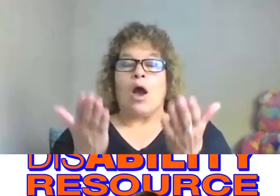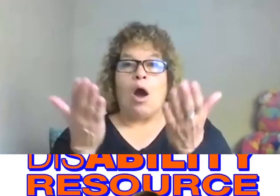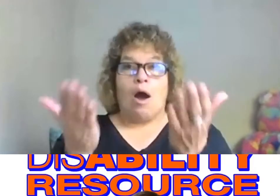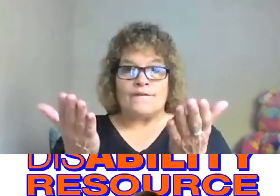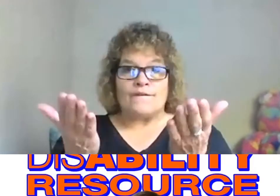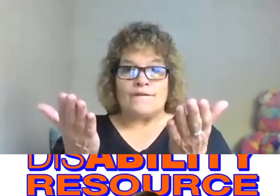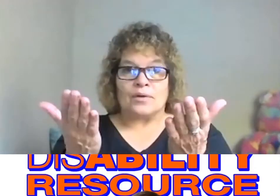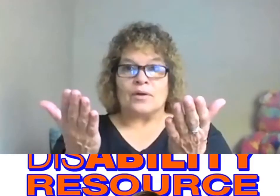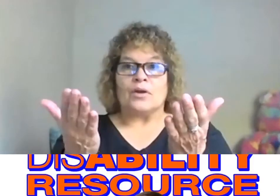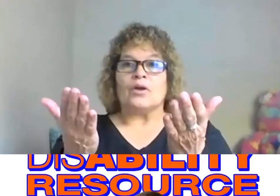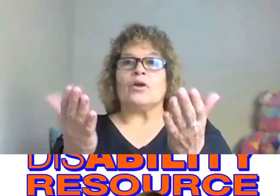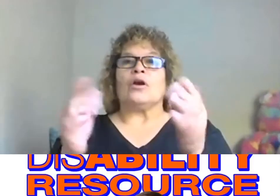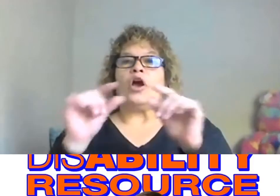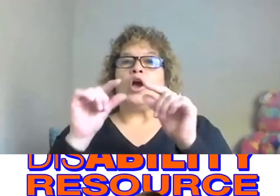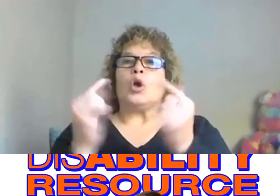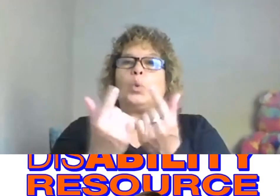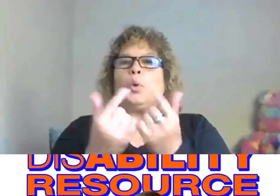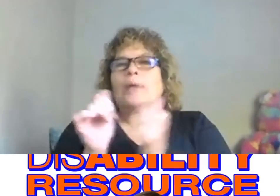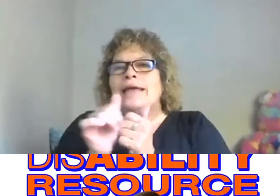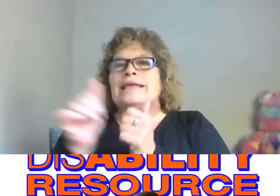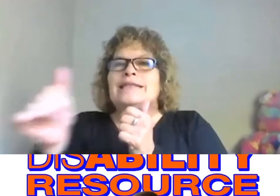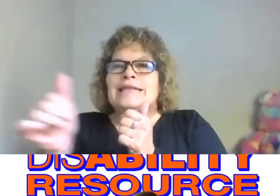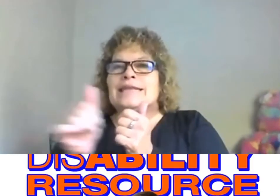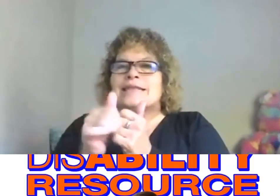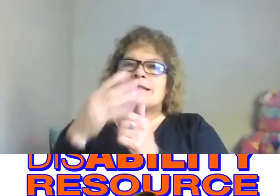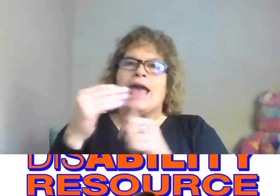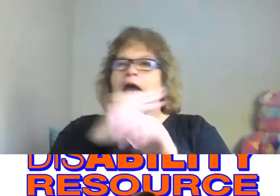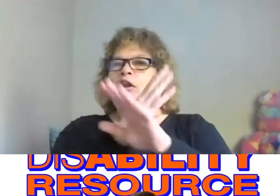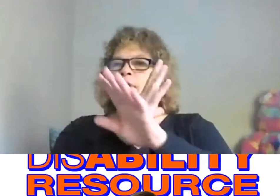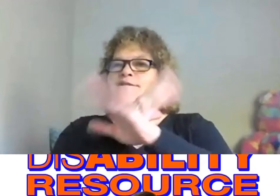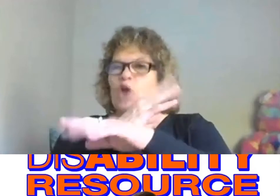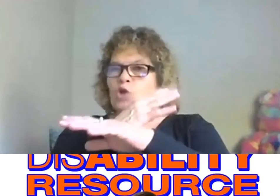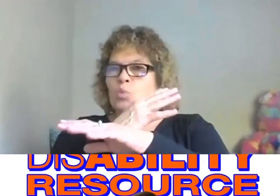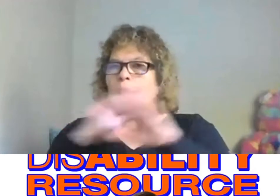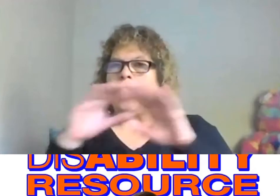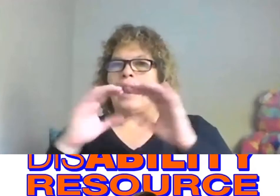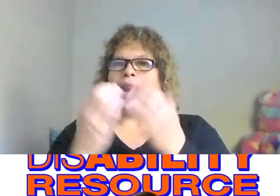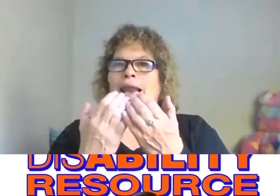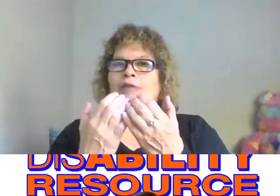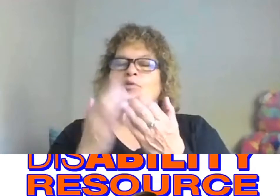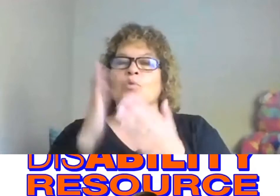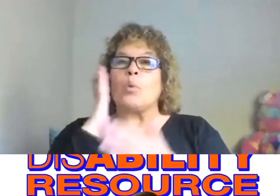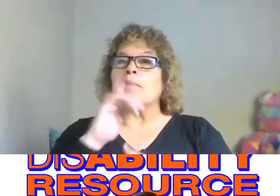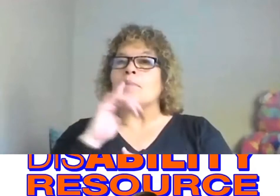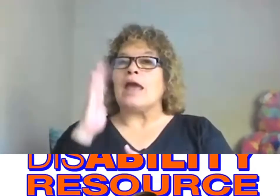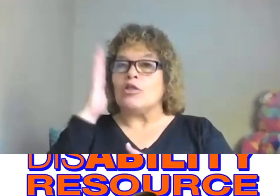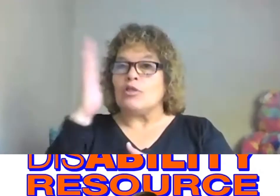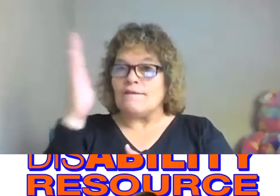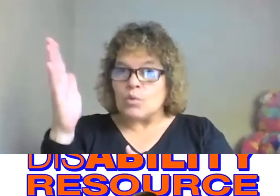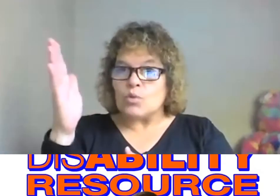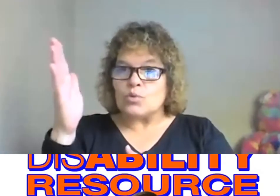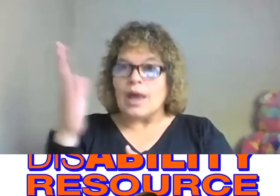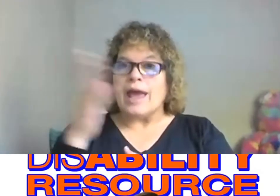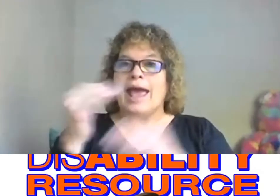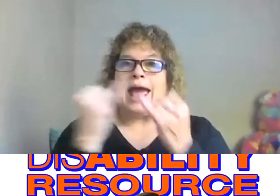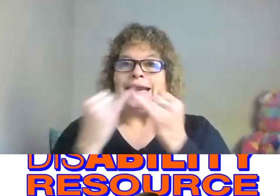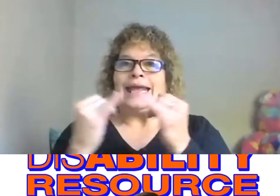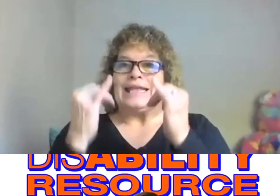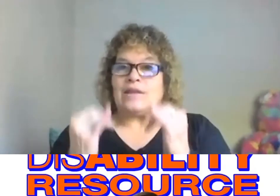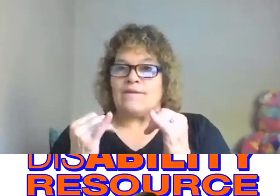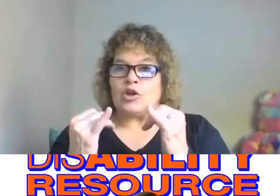group socially distanced classes, some virtual learning classes will be coming in the future, as well as